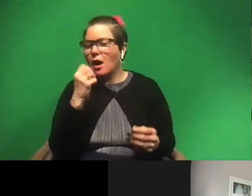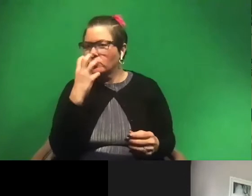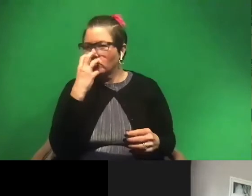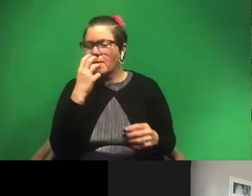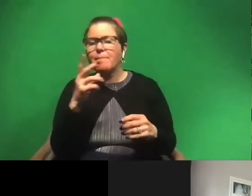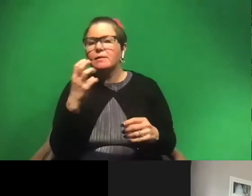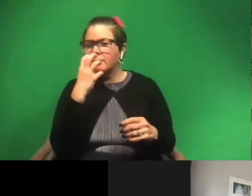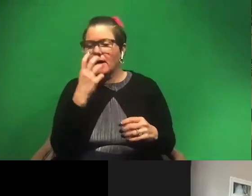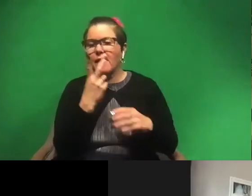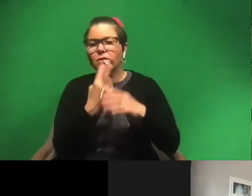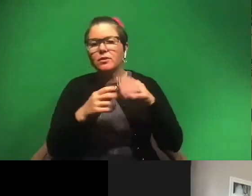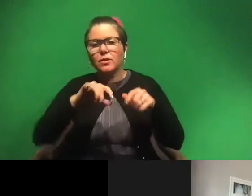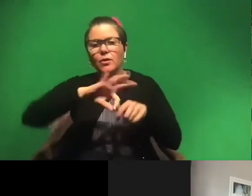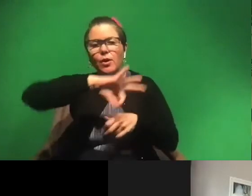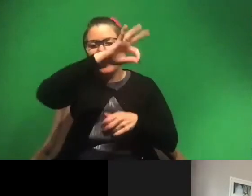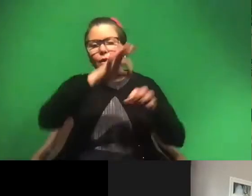on hoses or whatever.